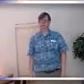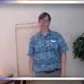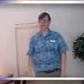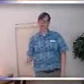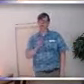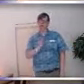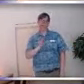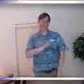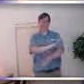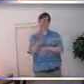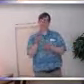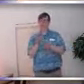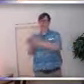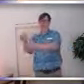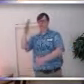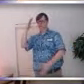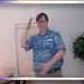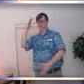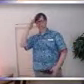I also know that